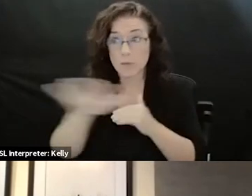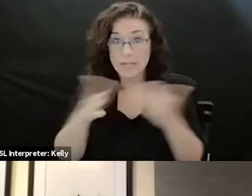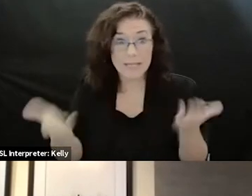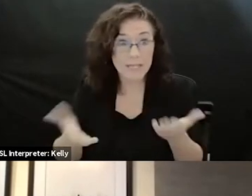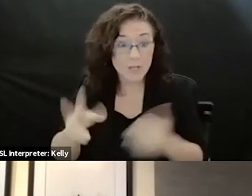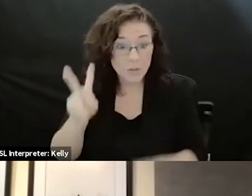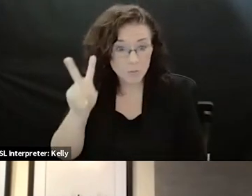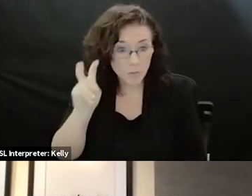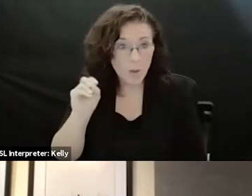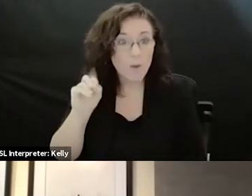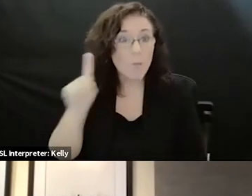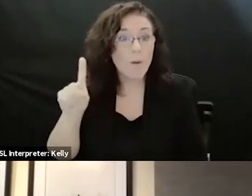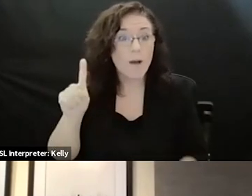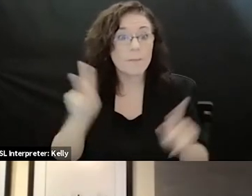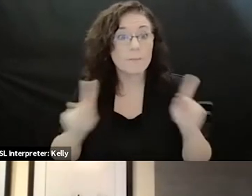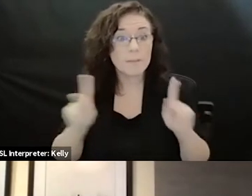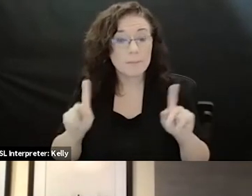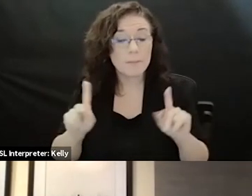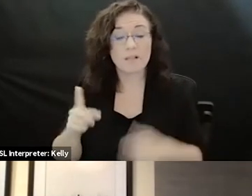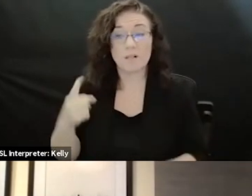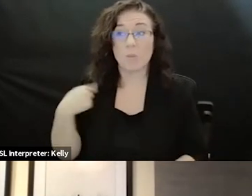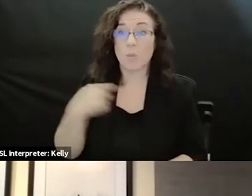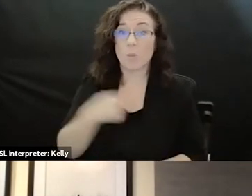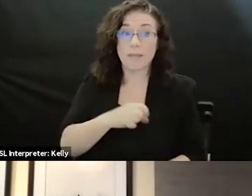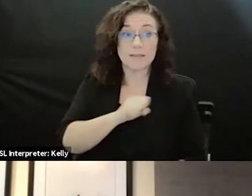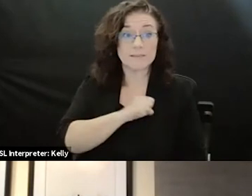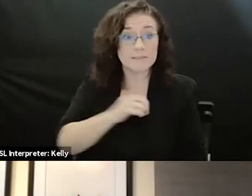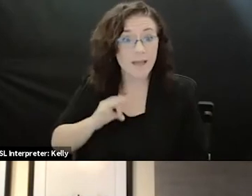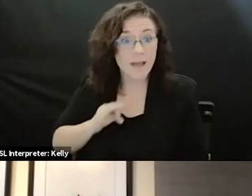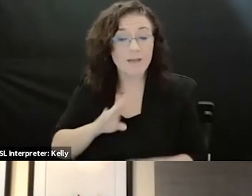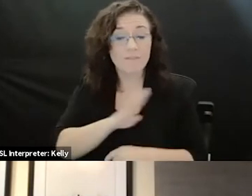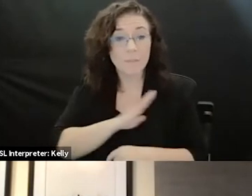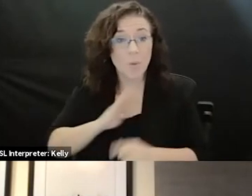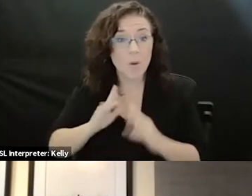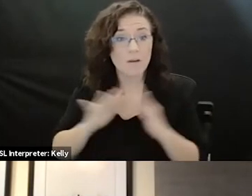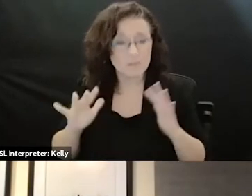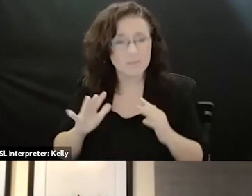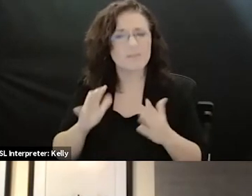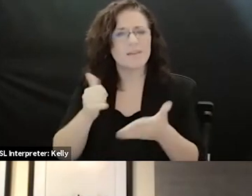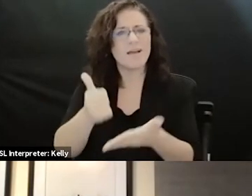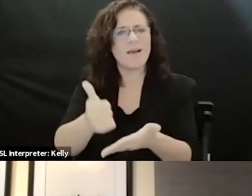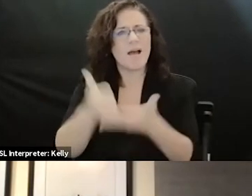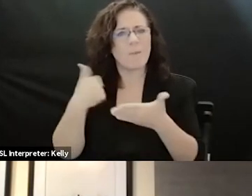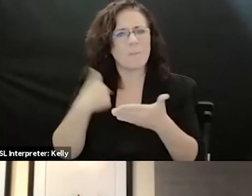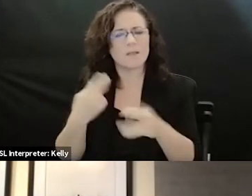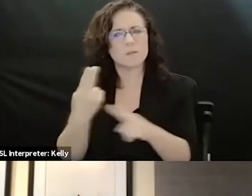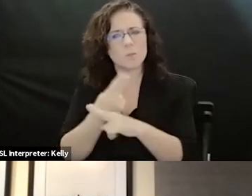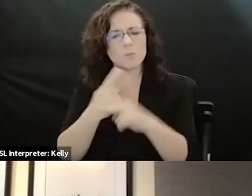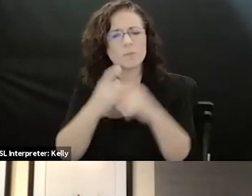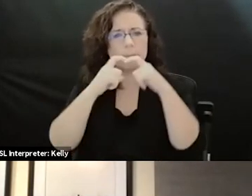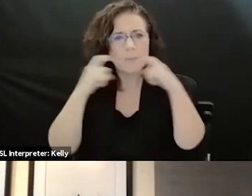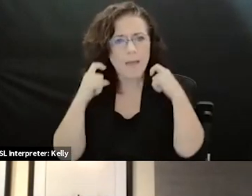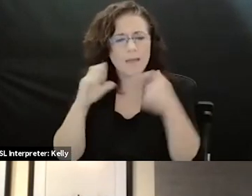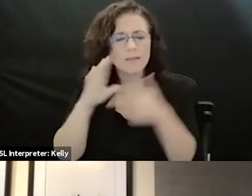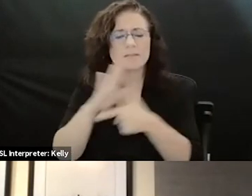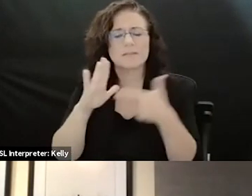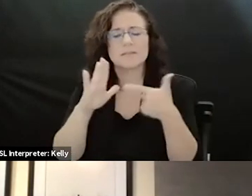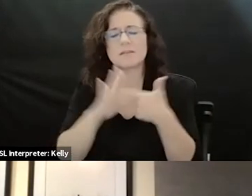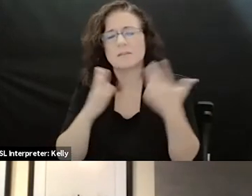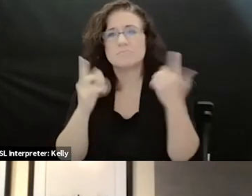those of us who are participating to help us with safe practices math social distancing